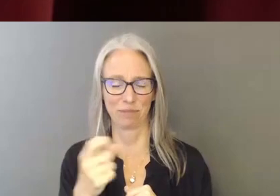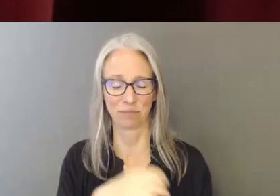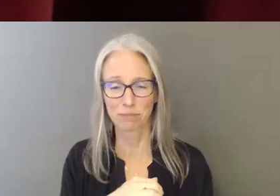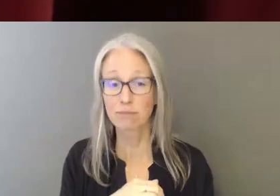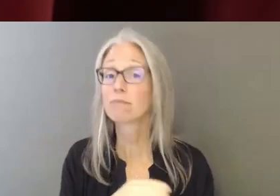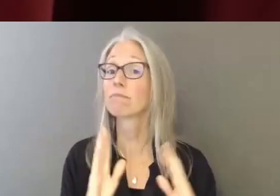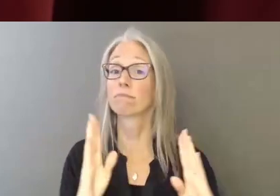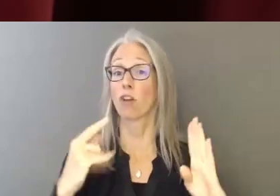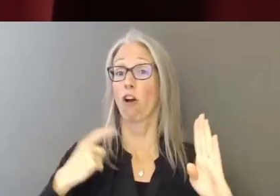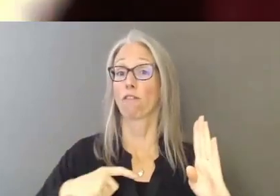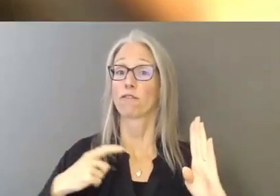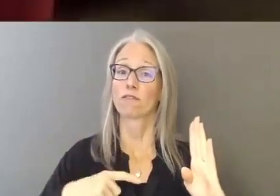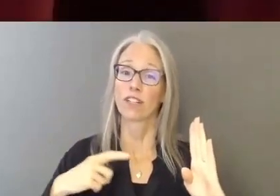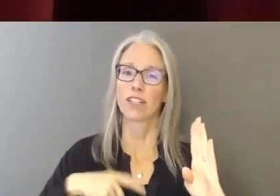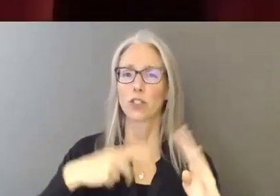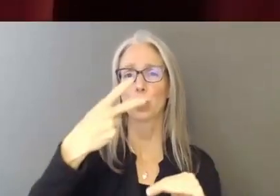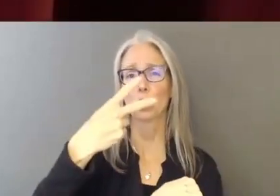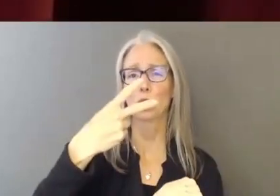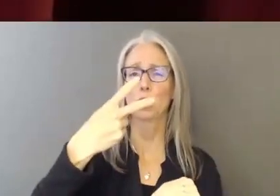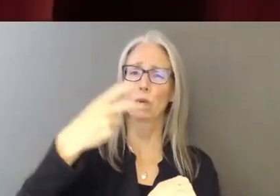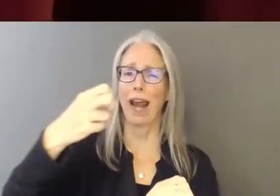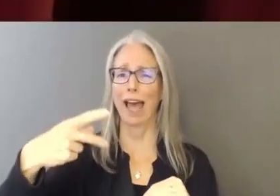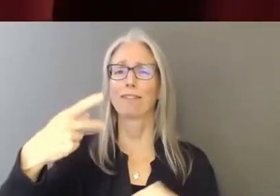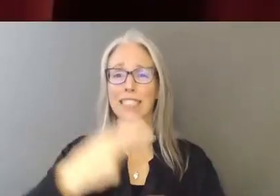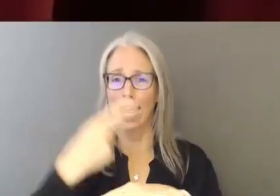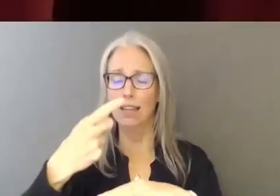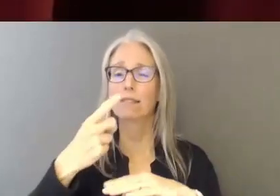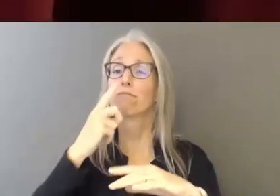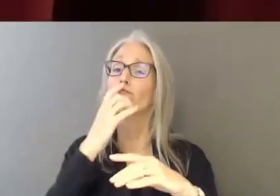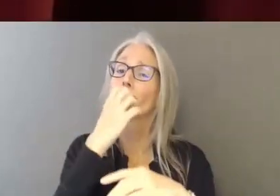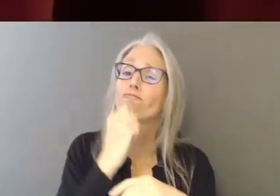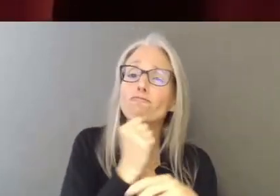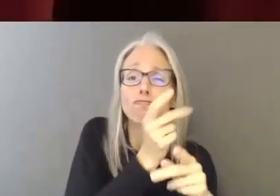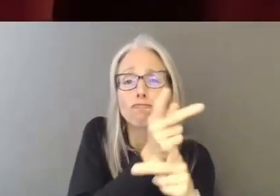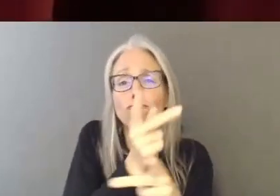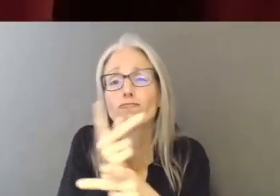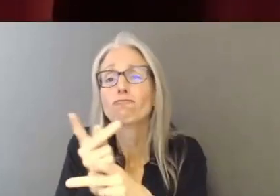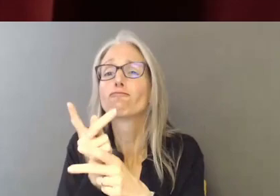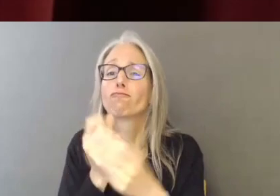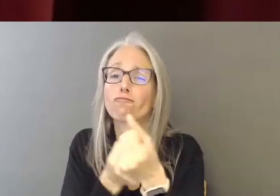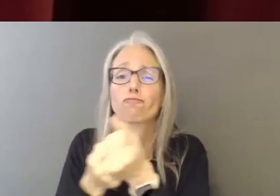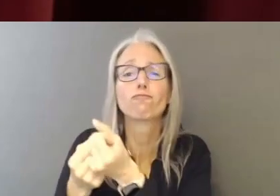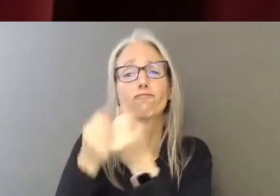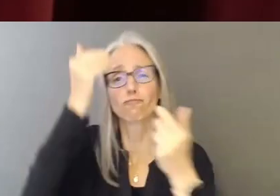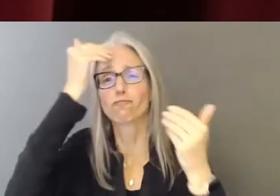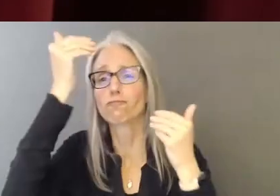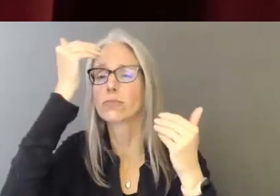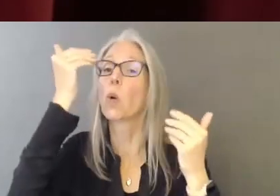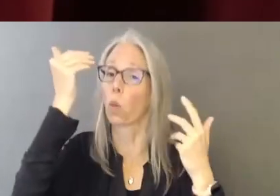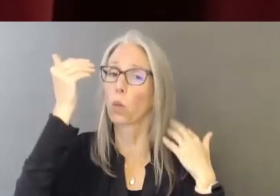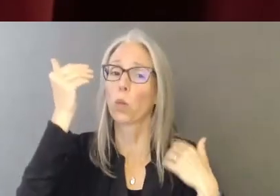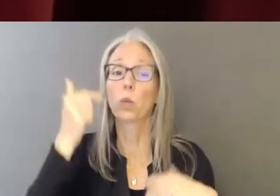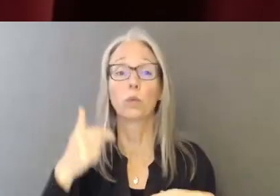days of sharing, learning, and support that you won't want to miss. Travel ships are available for this